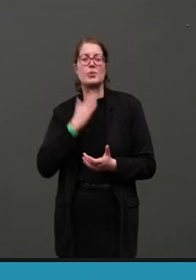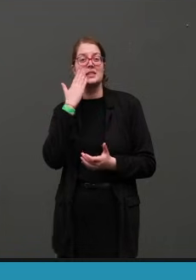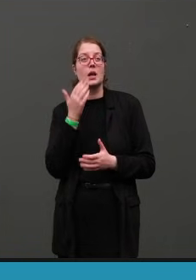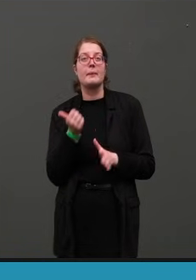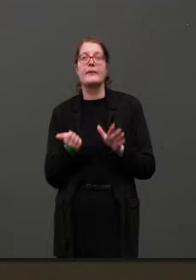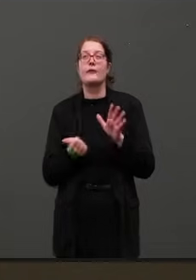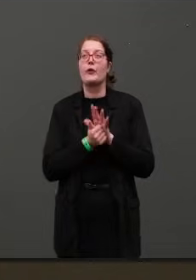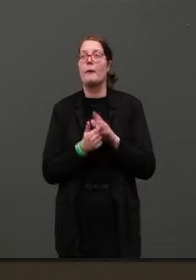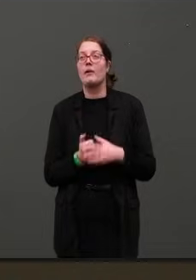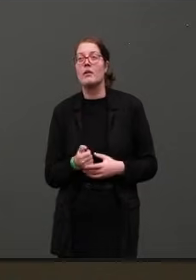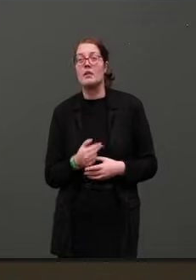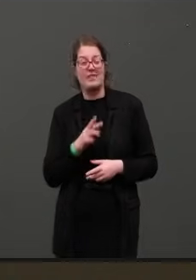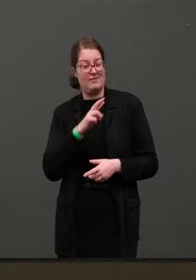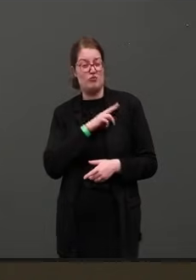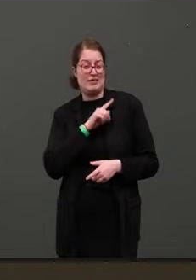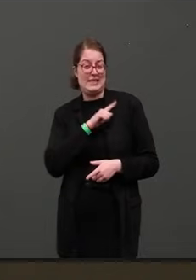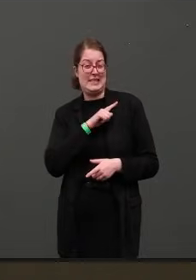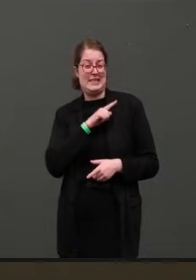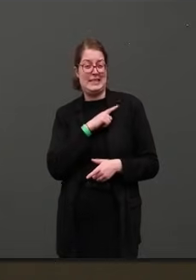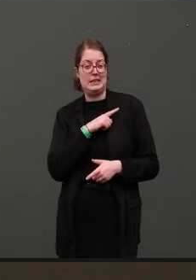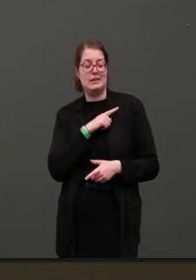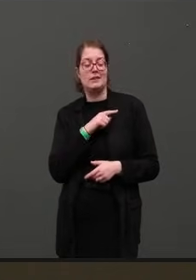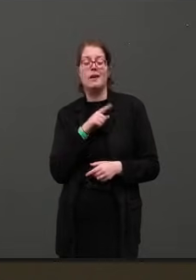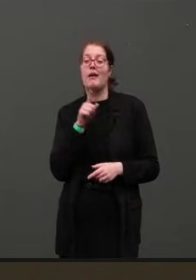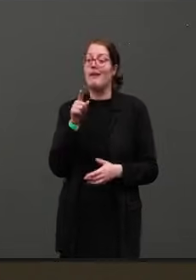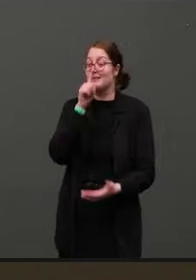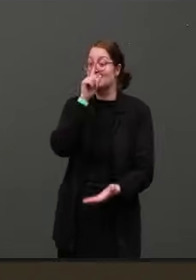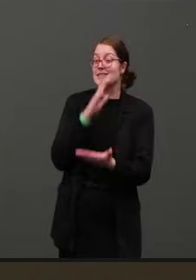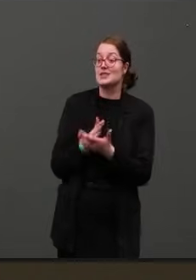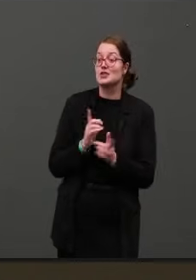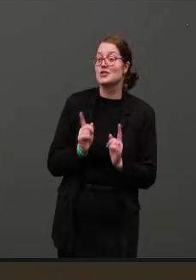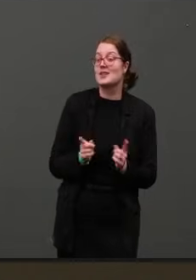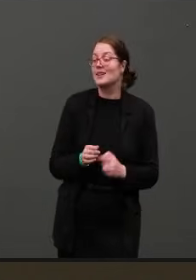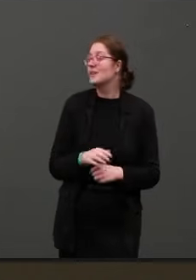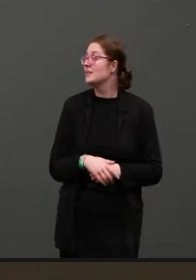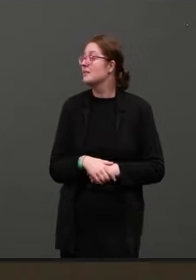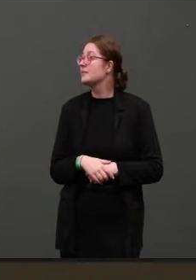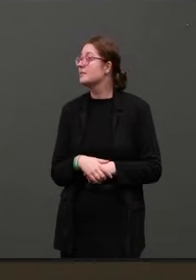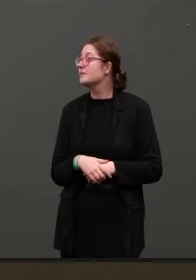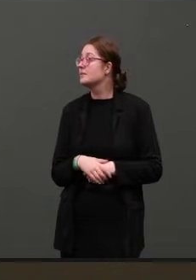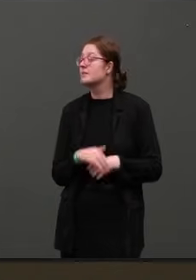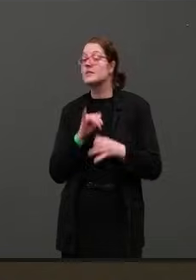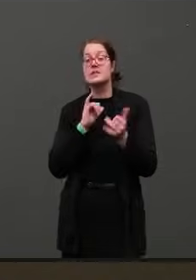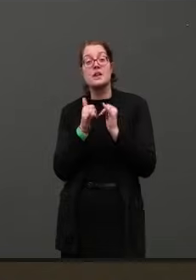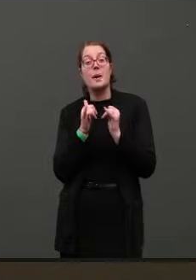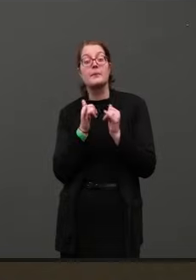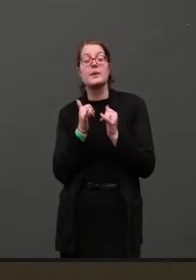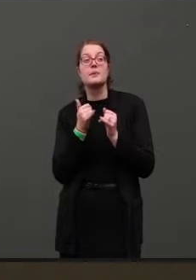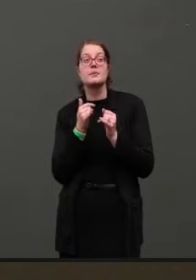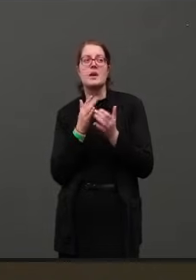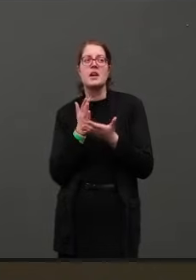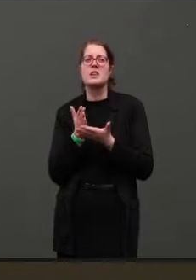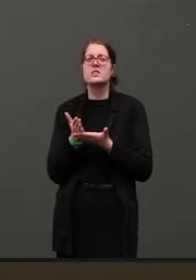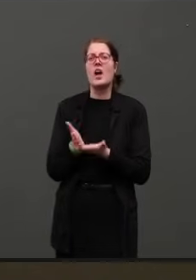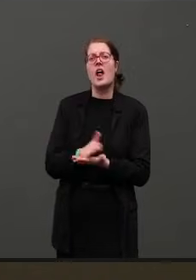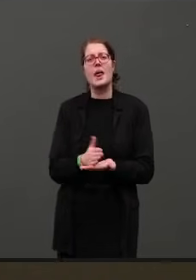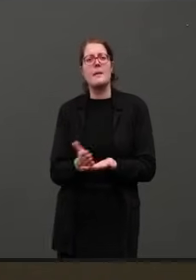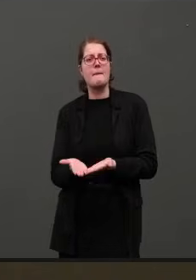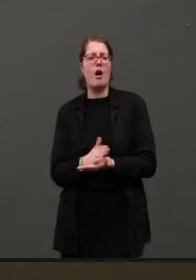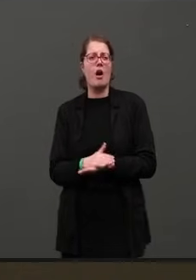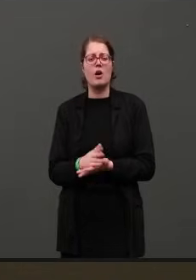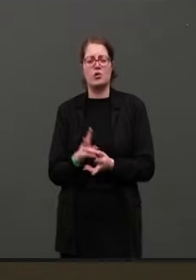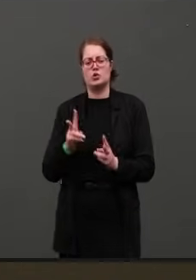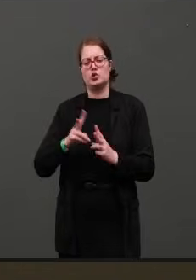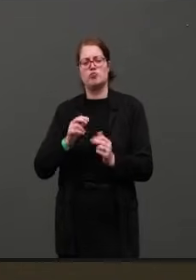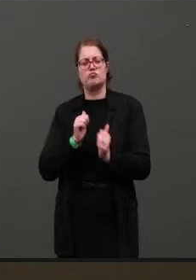for the character to make the decisions that they do. Now, sometimes that will take the form of a dilemma, like in the example with the two brothers, one of whom's a